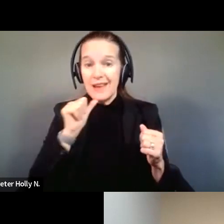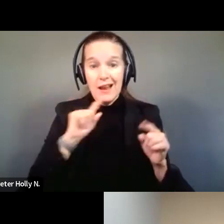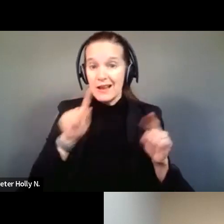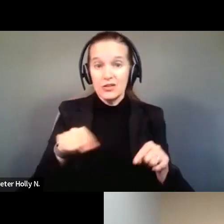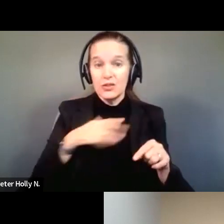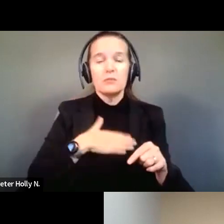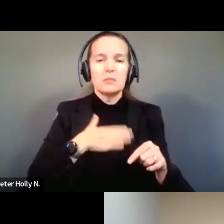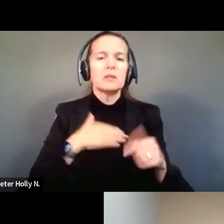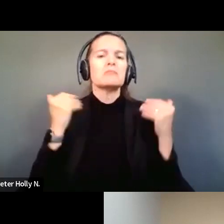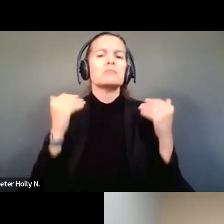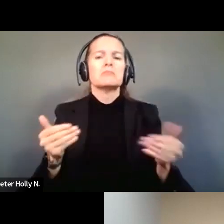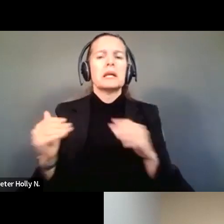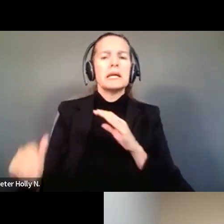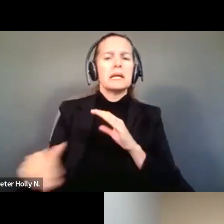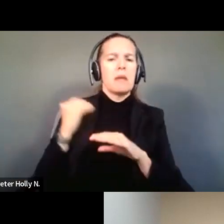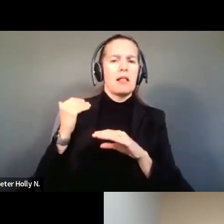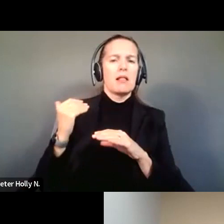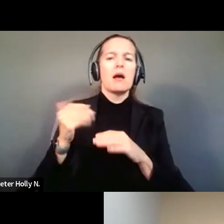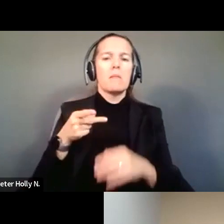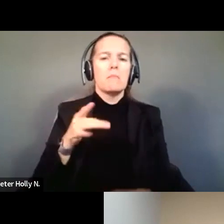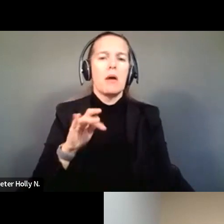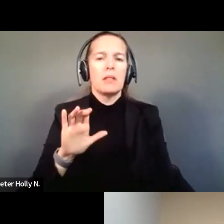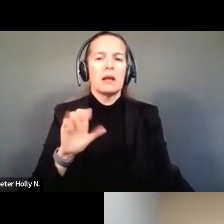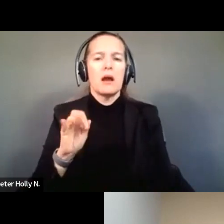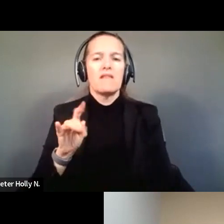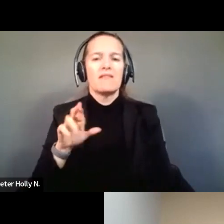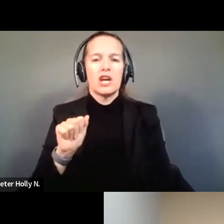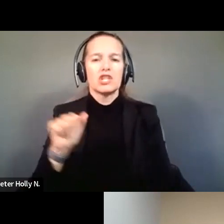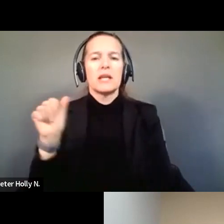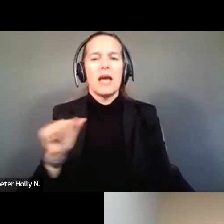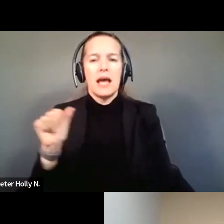feel free to send it to us, email at us again at